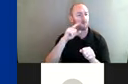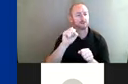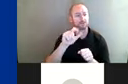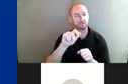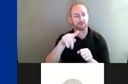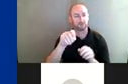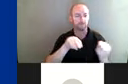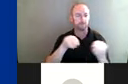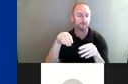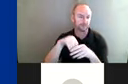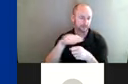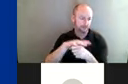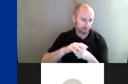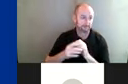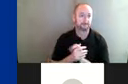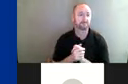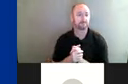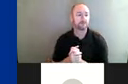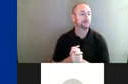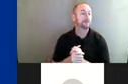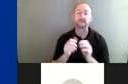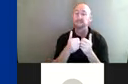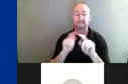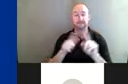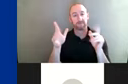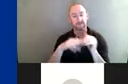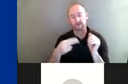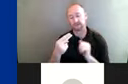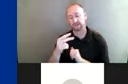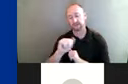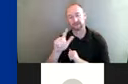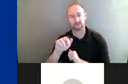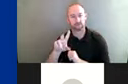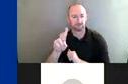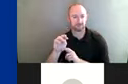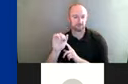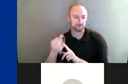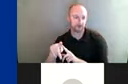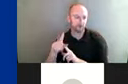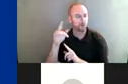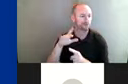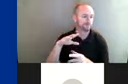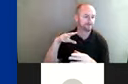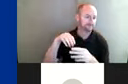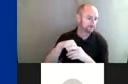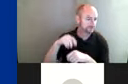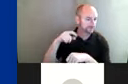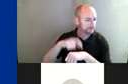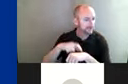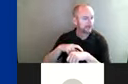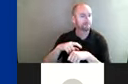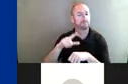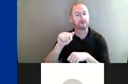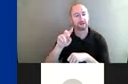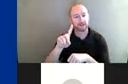Often it's discussed separately from a hazard map, which may indicate elements of time or landslide extent